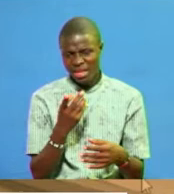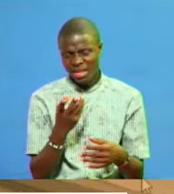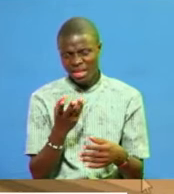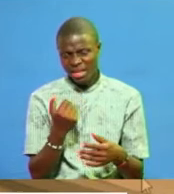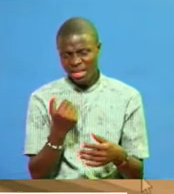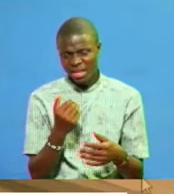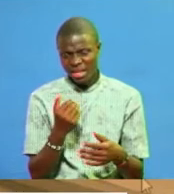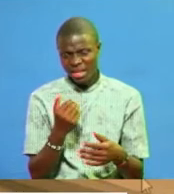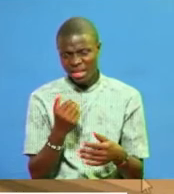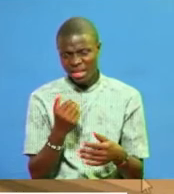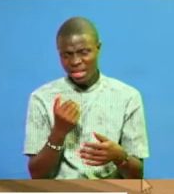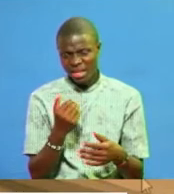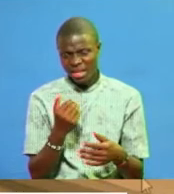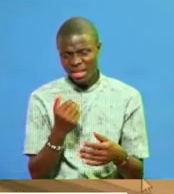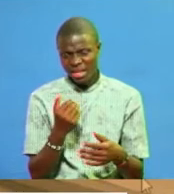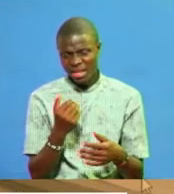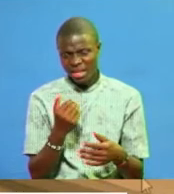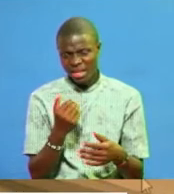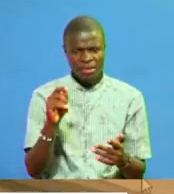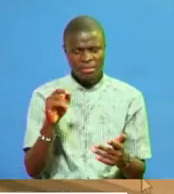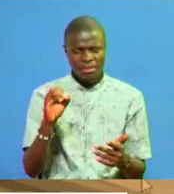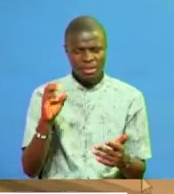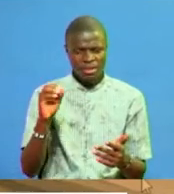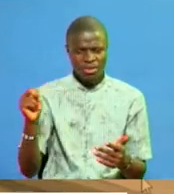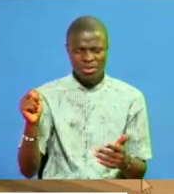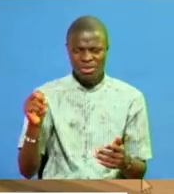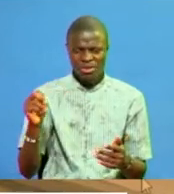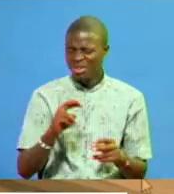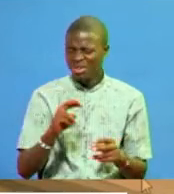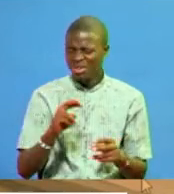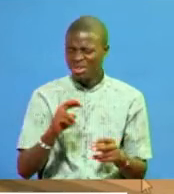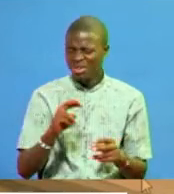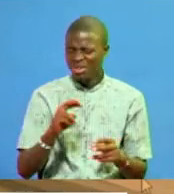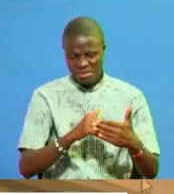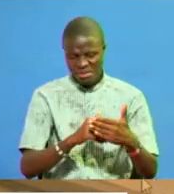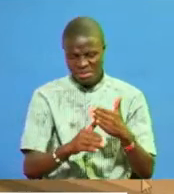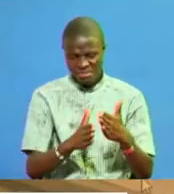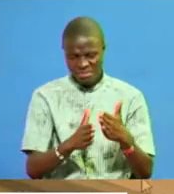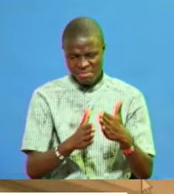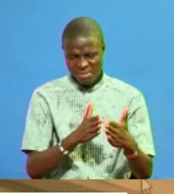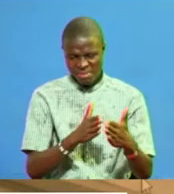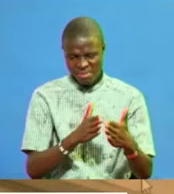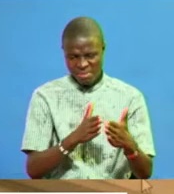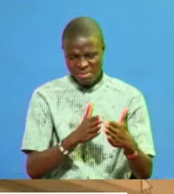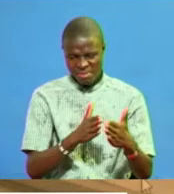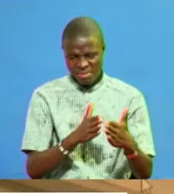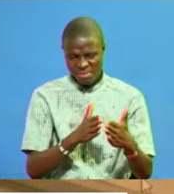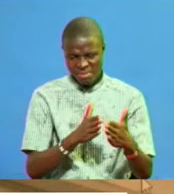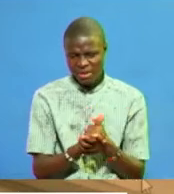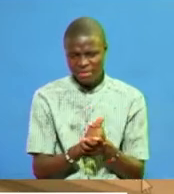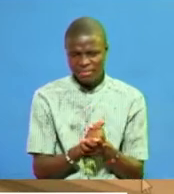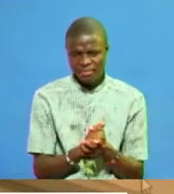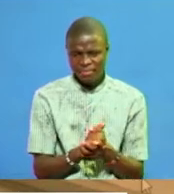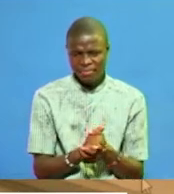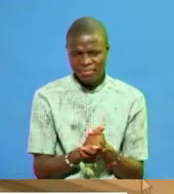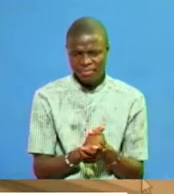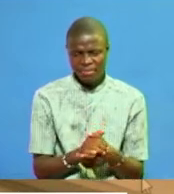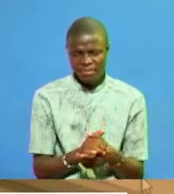then if Bitcoin don't have trust anyone, and therefore it ensures the security and also